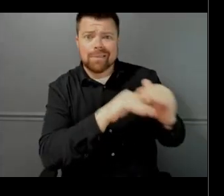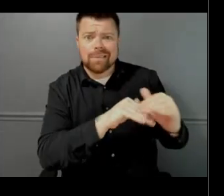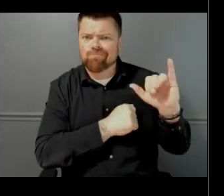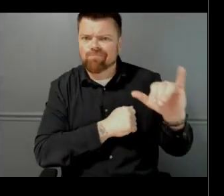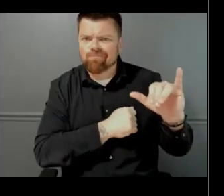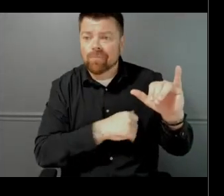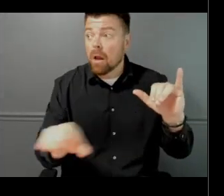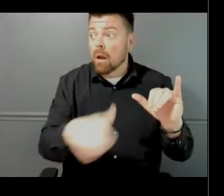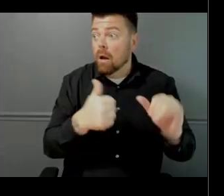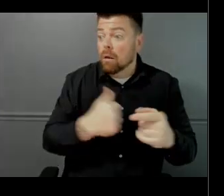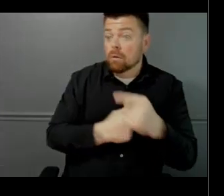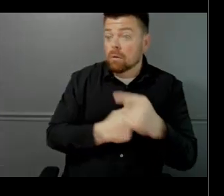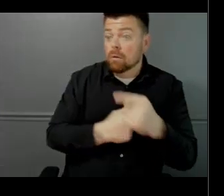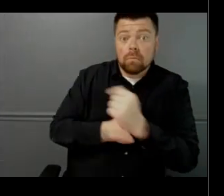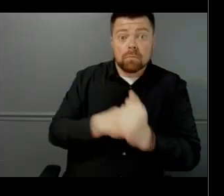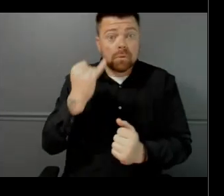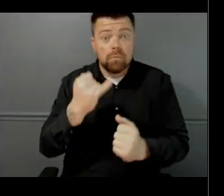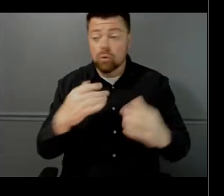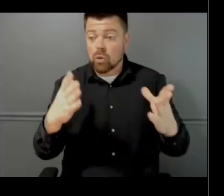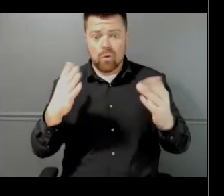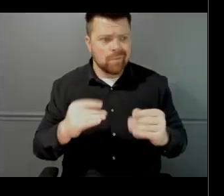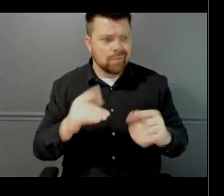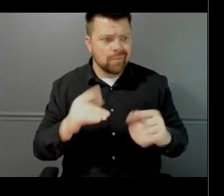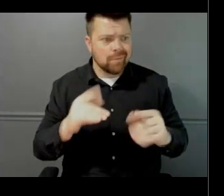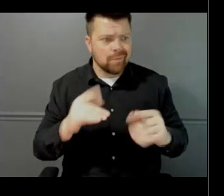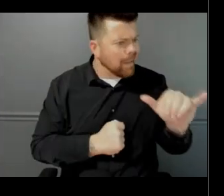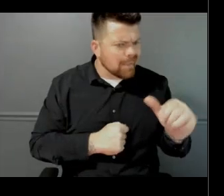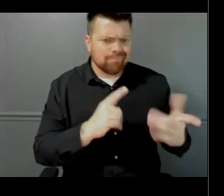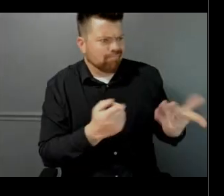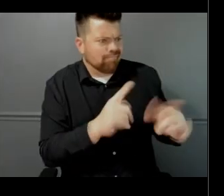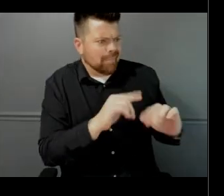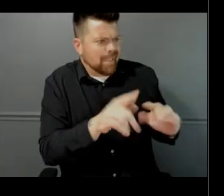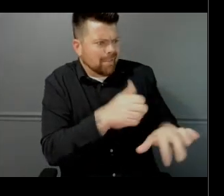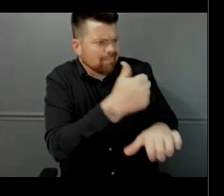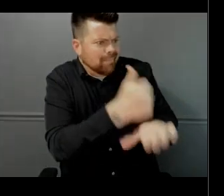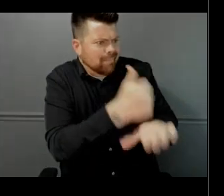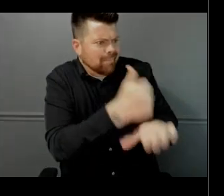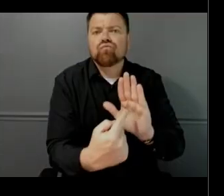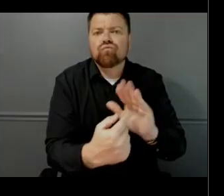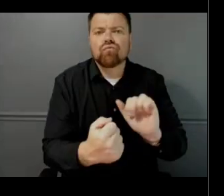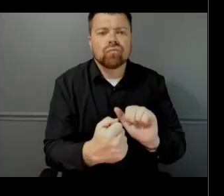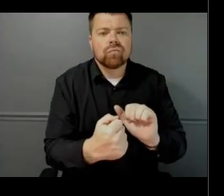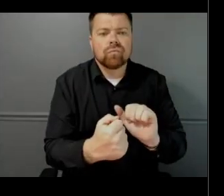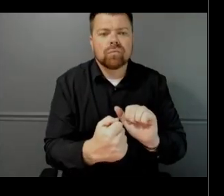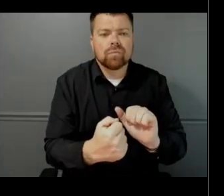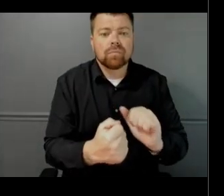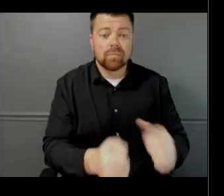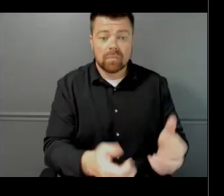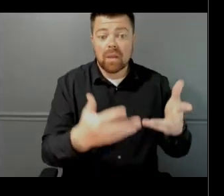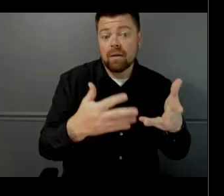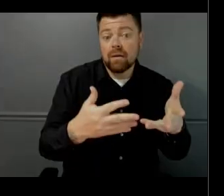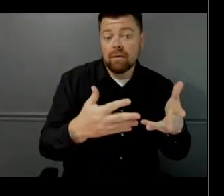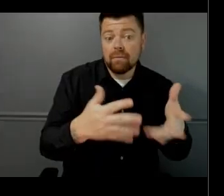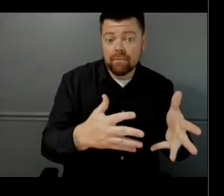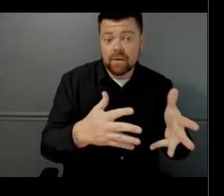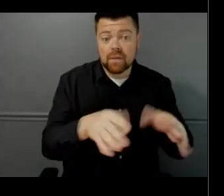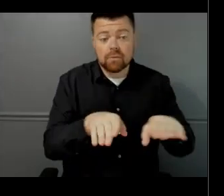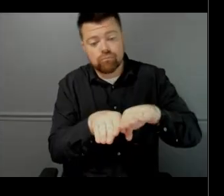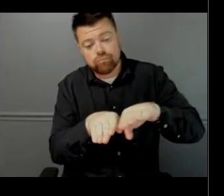factors beyond the control of the owner, such as a finished grade exceeding